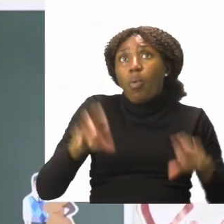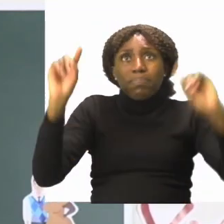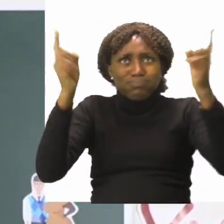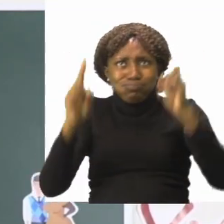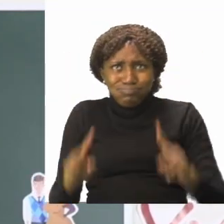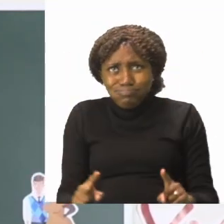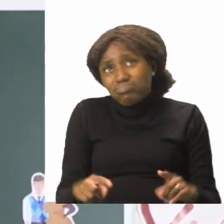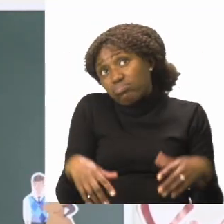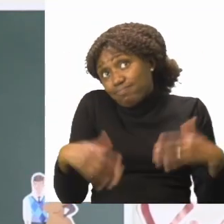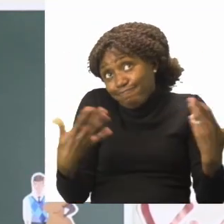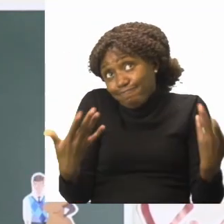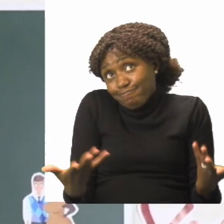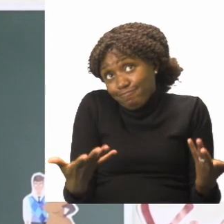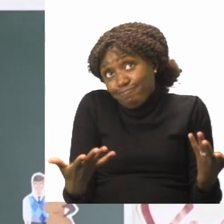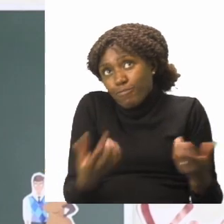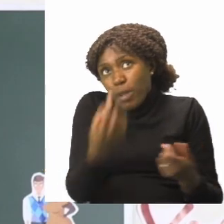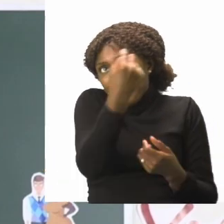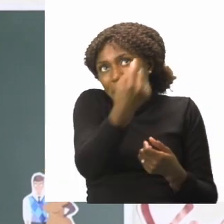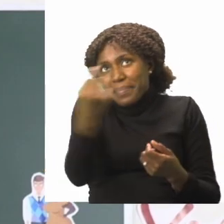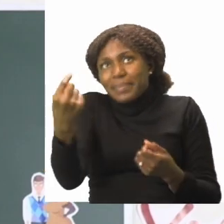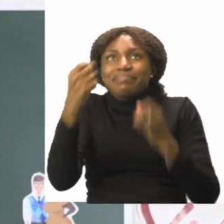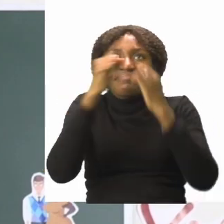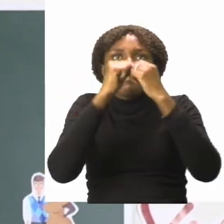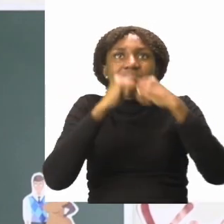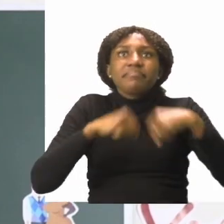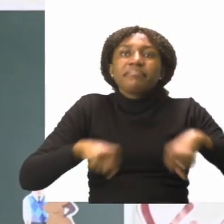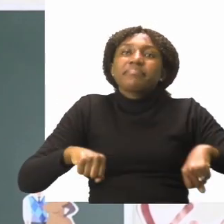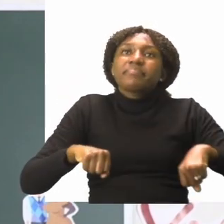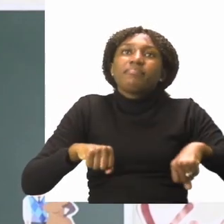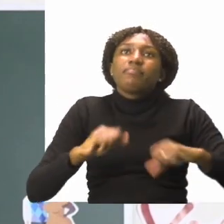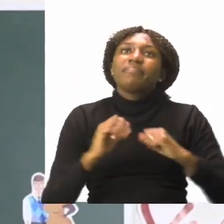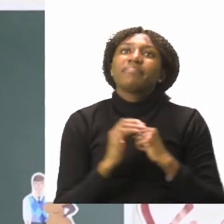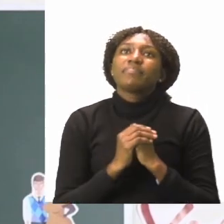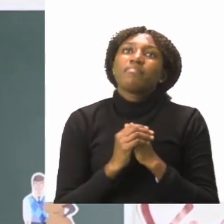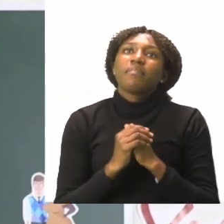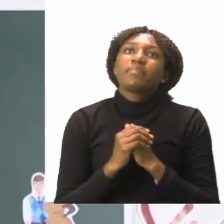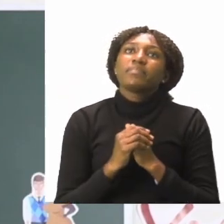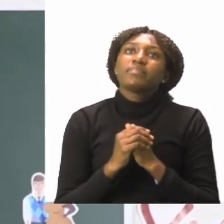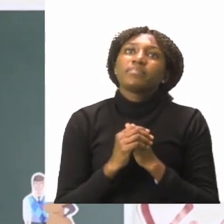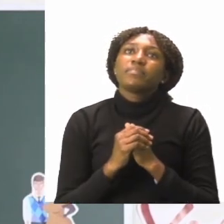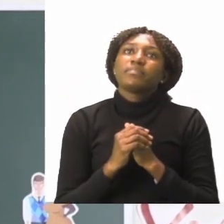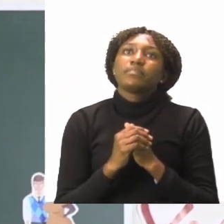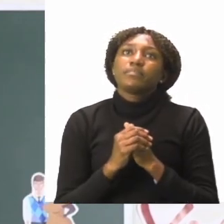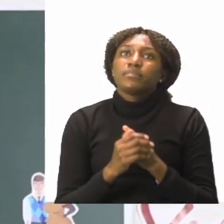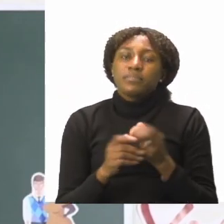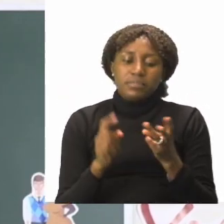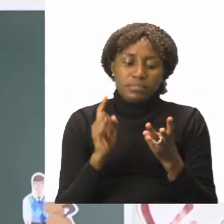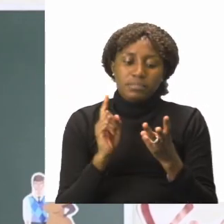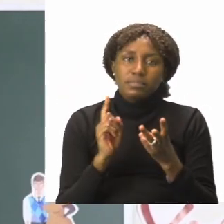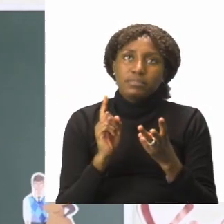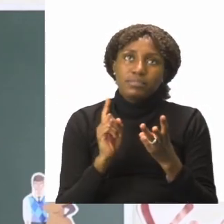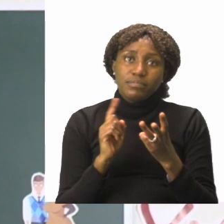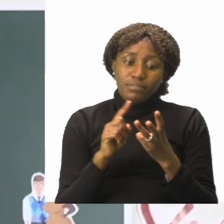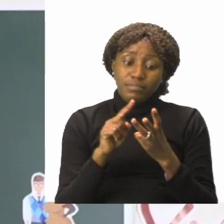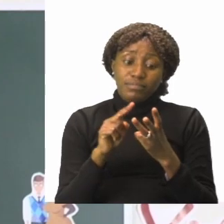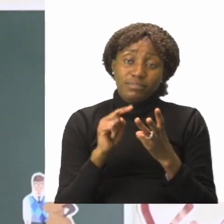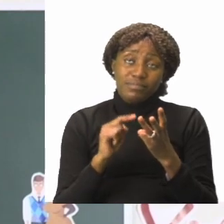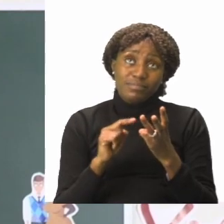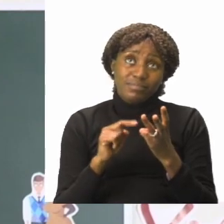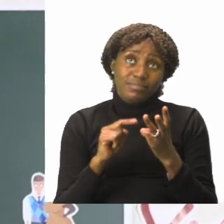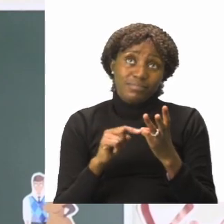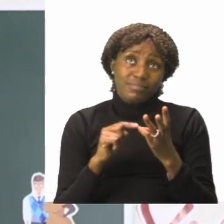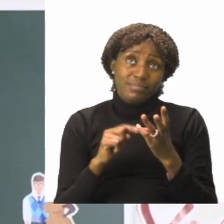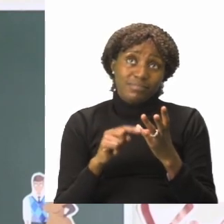electrician, someone who has something to do with the buildings. Then we have two people here.